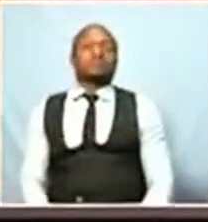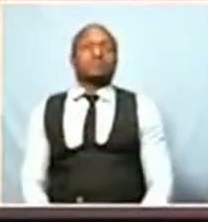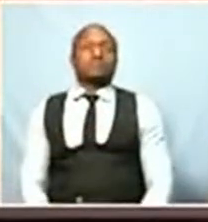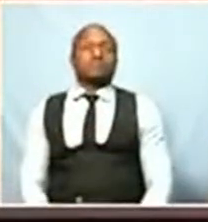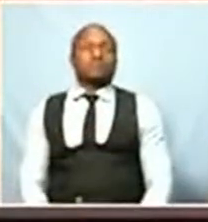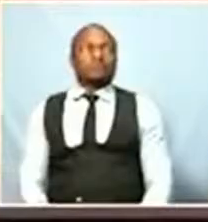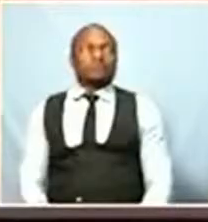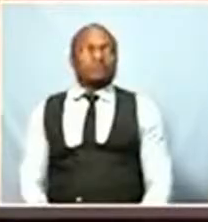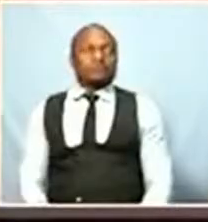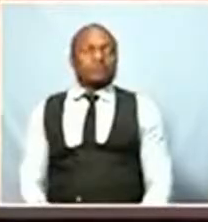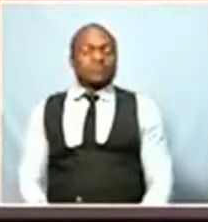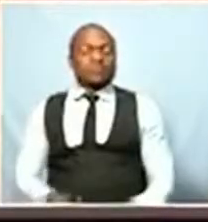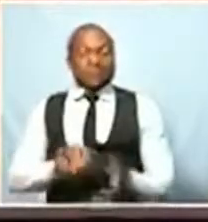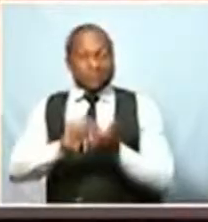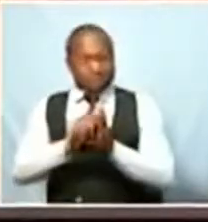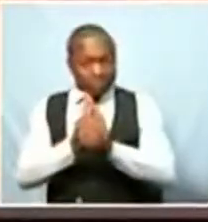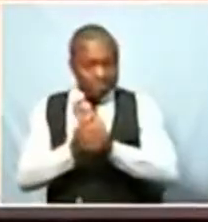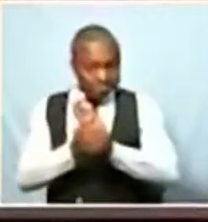Act.